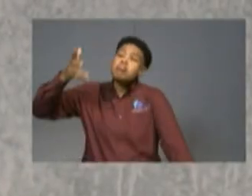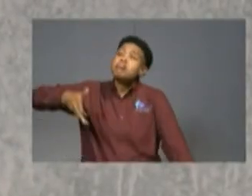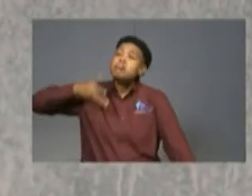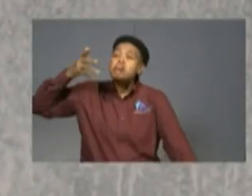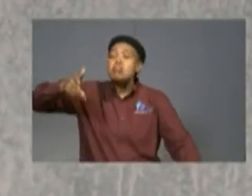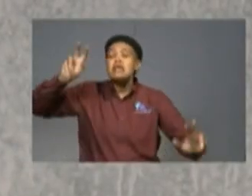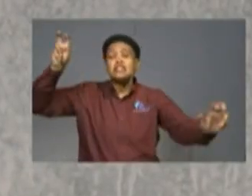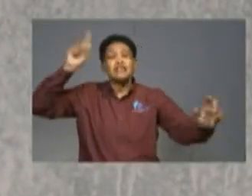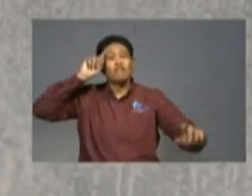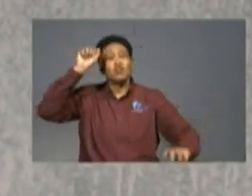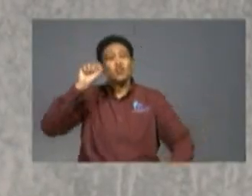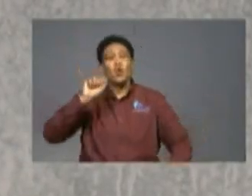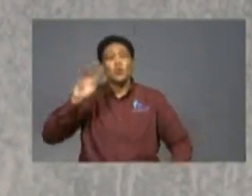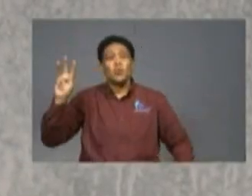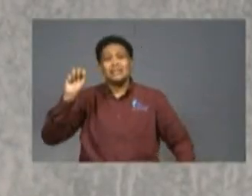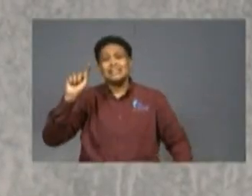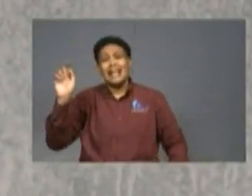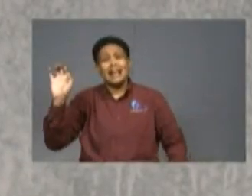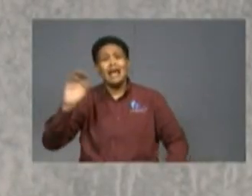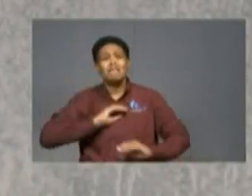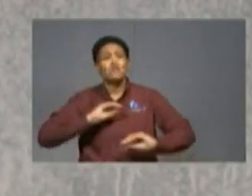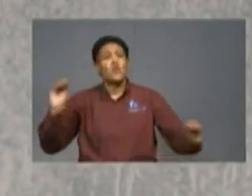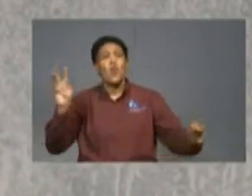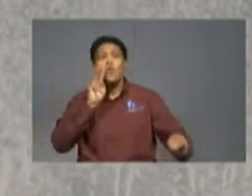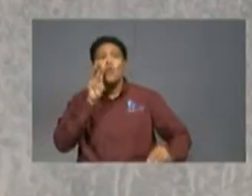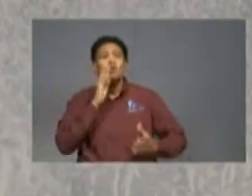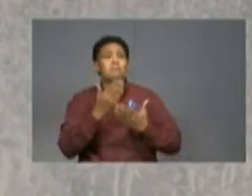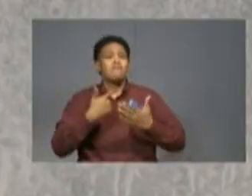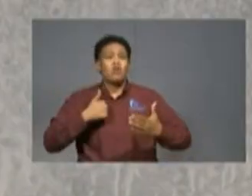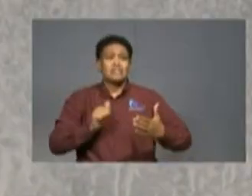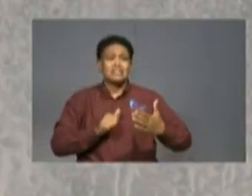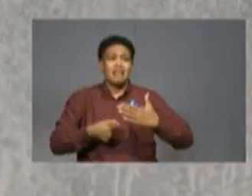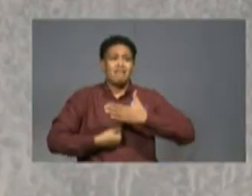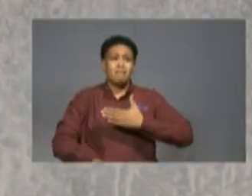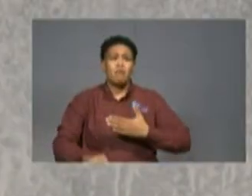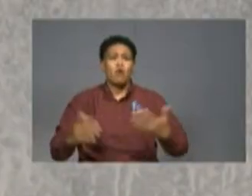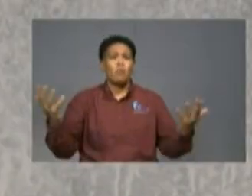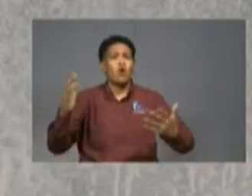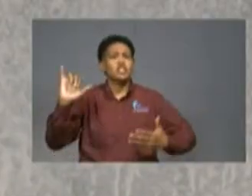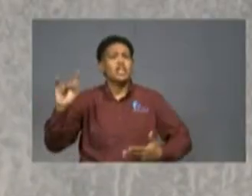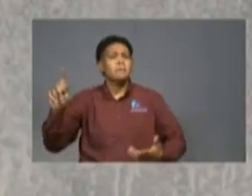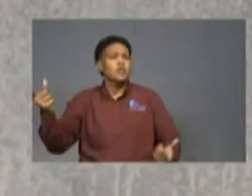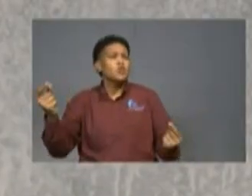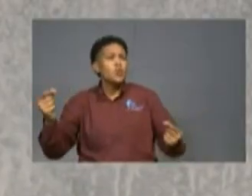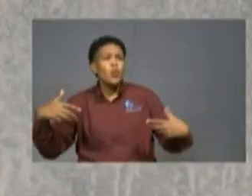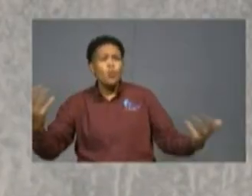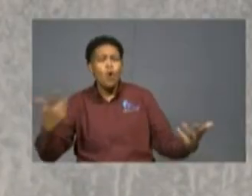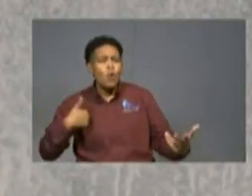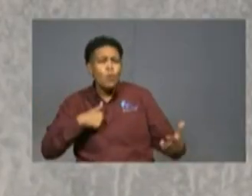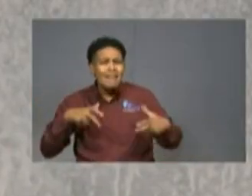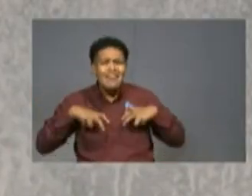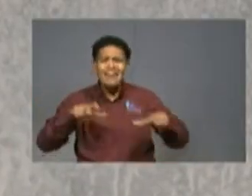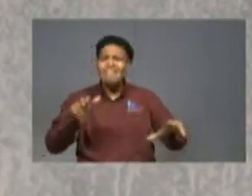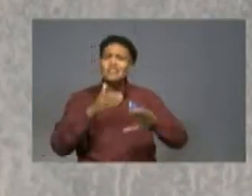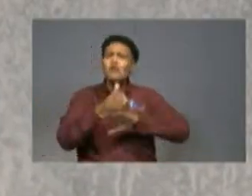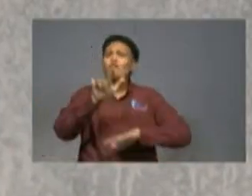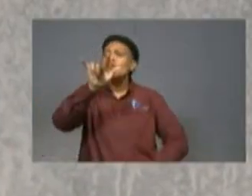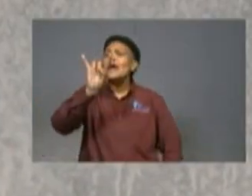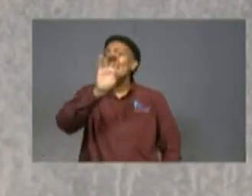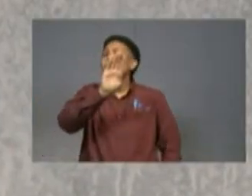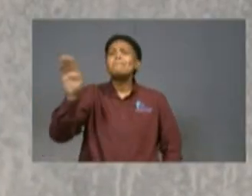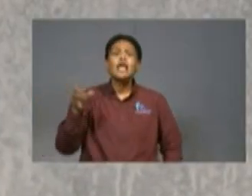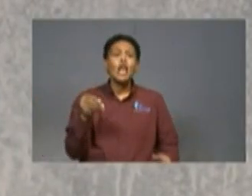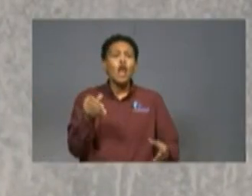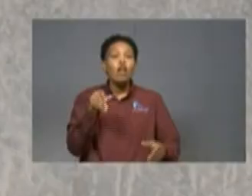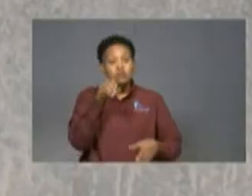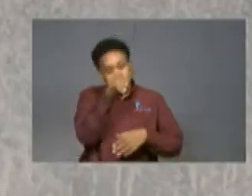They've had no water from before I was born. But what has the Labour Party done? We have invested over $28 billion